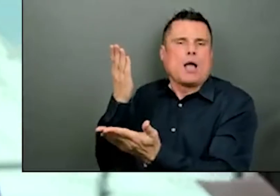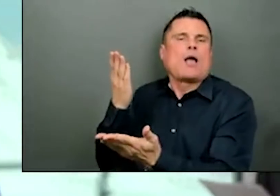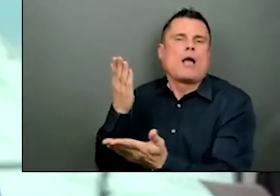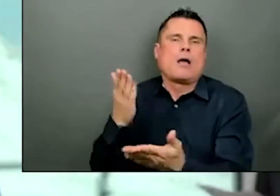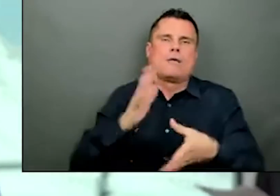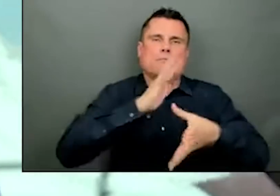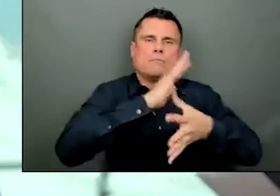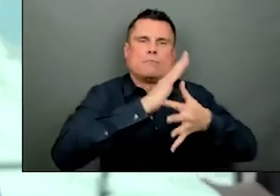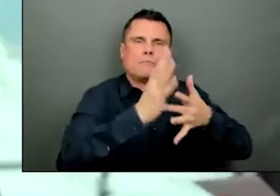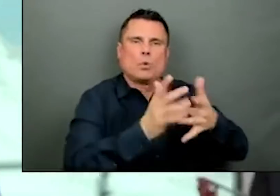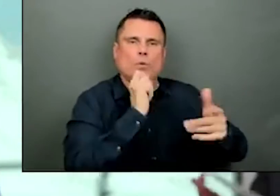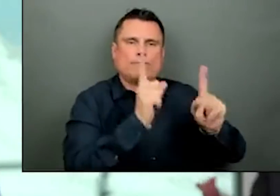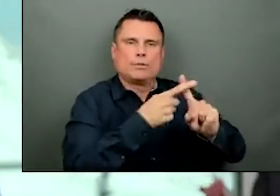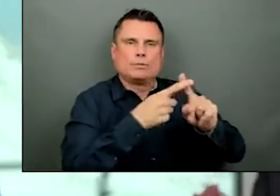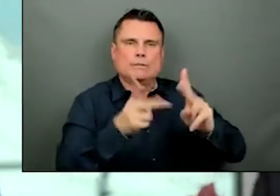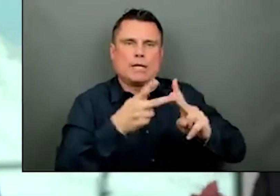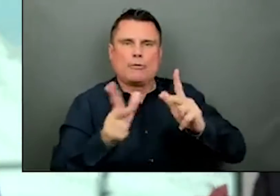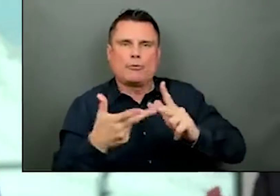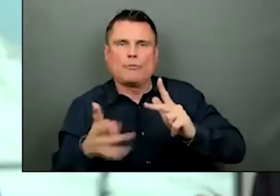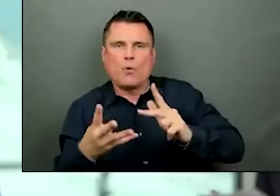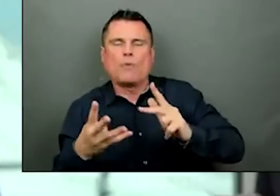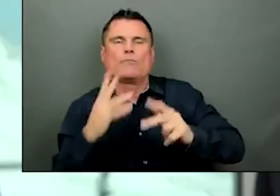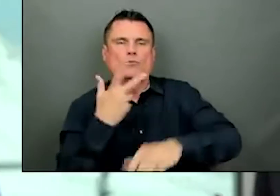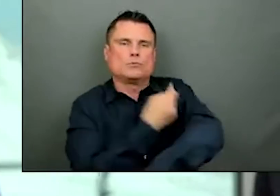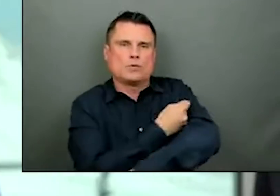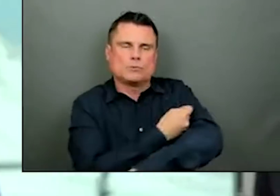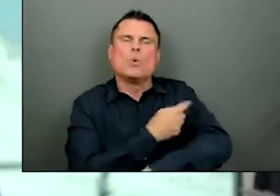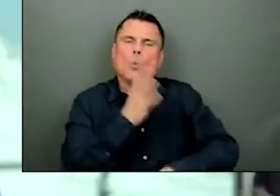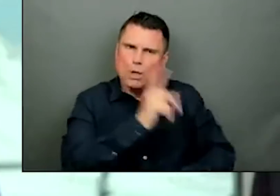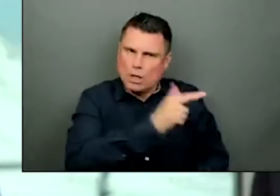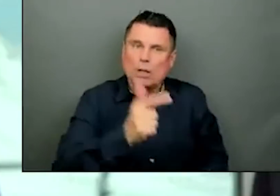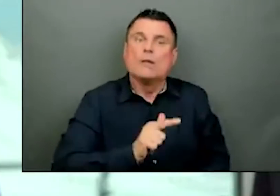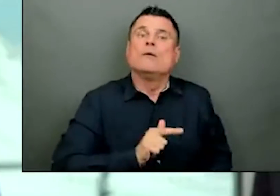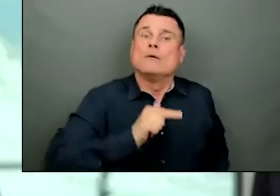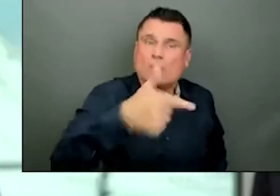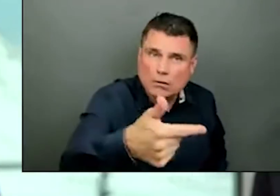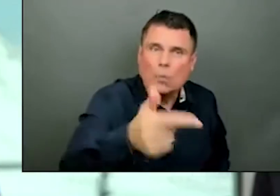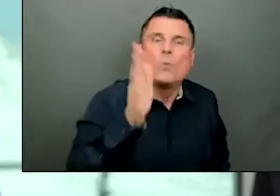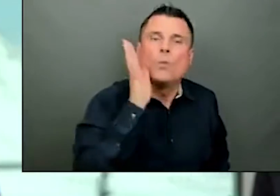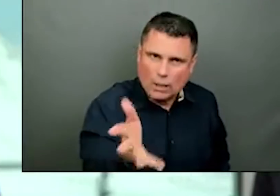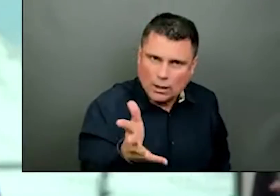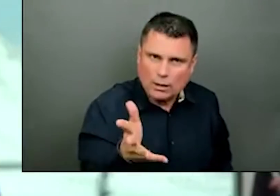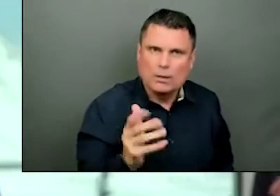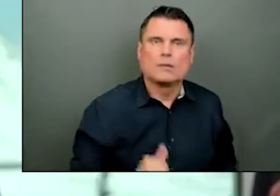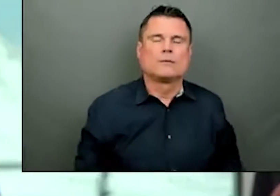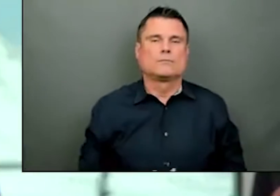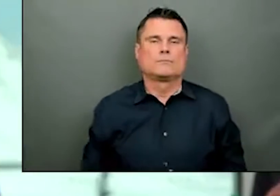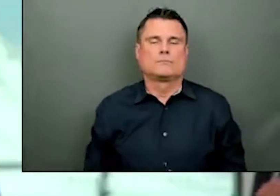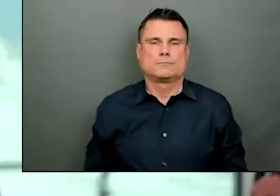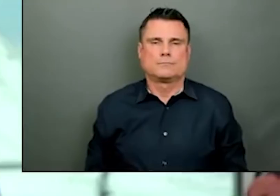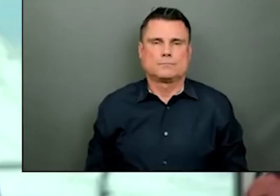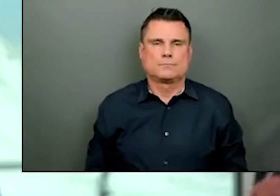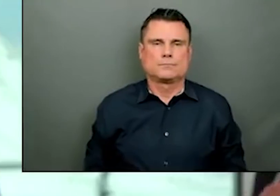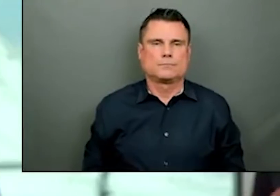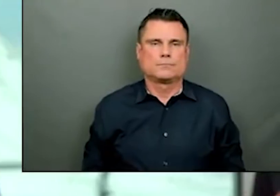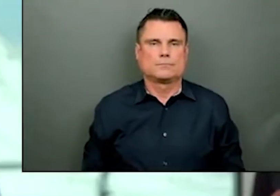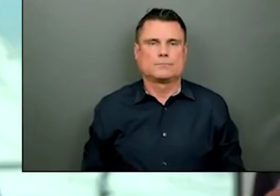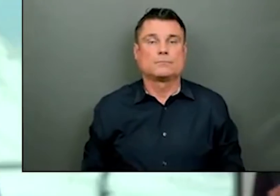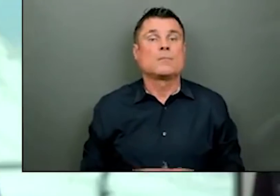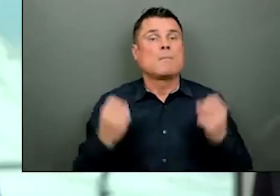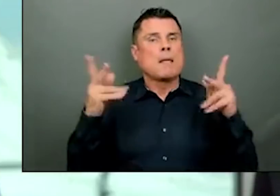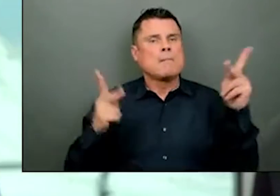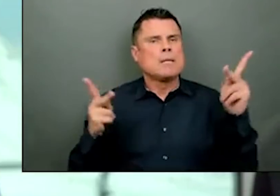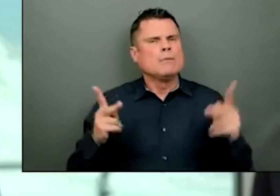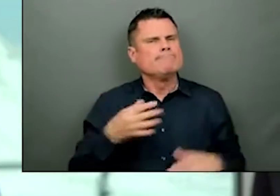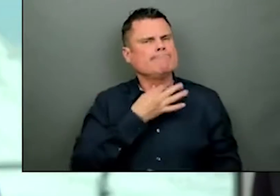I've had many questions about the status of the J&J, the Janssen vaccine, and when we might be available. And the